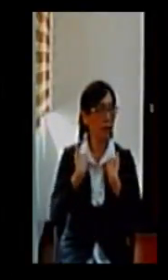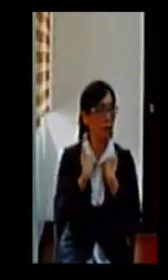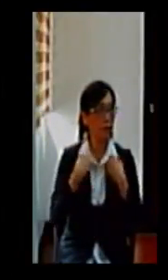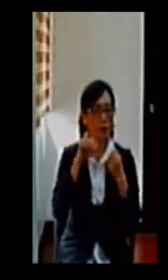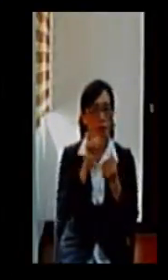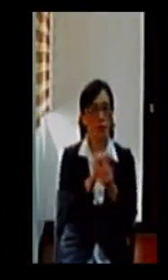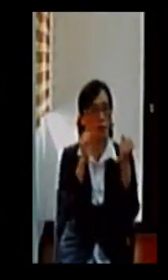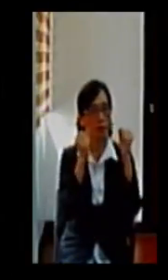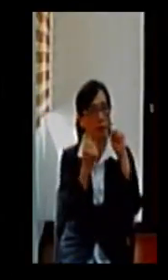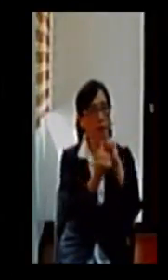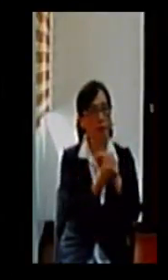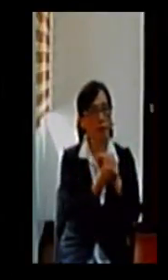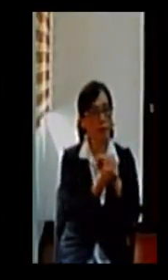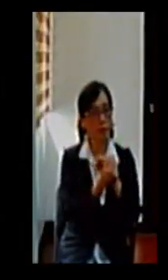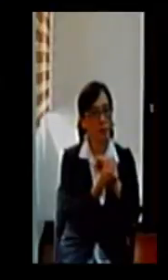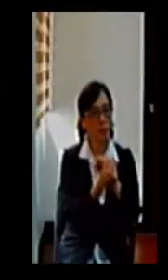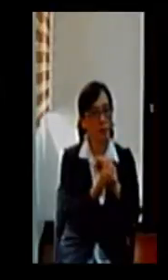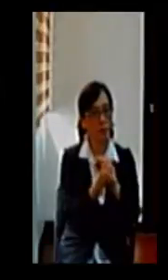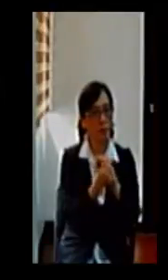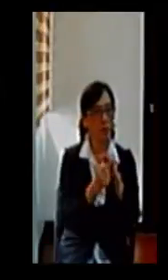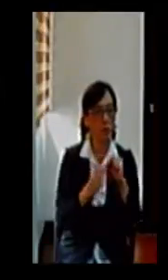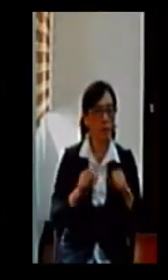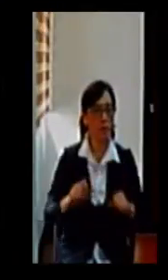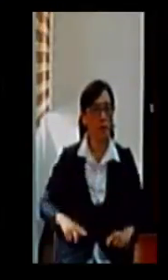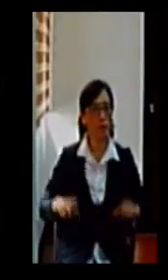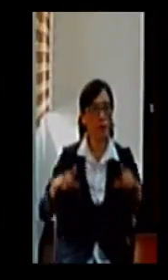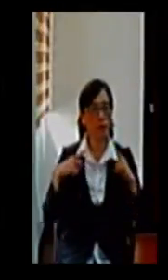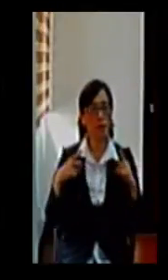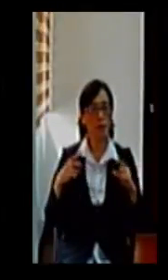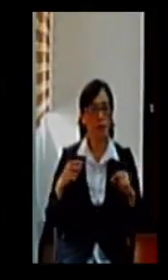shifted their survival envelopes